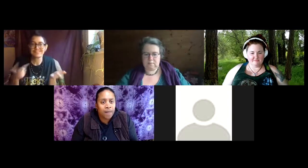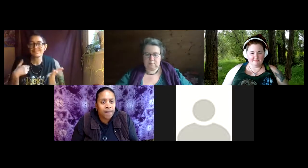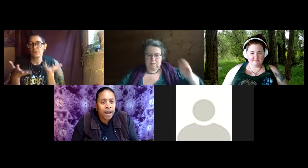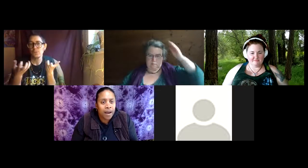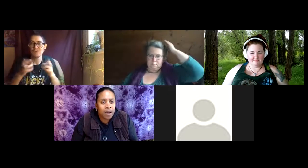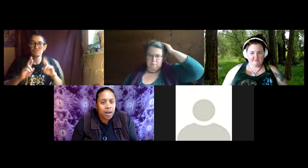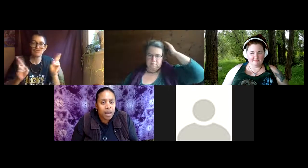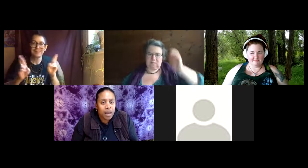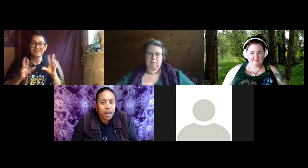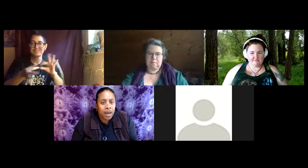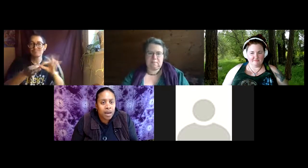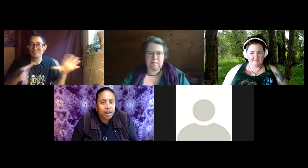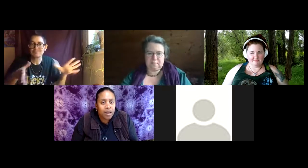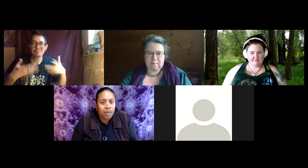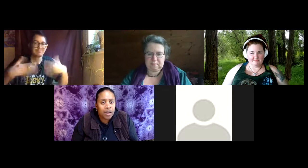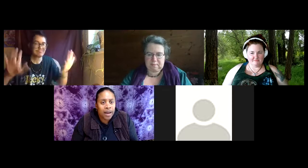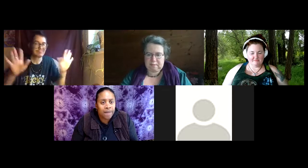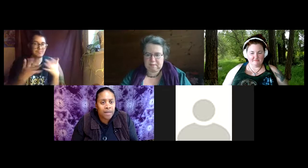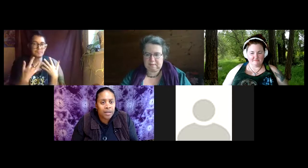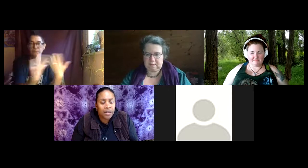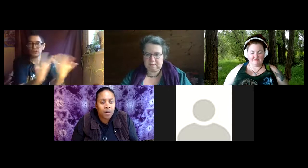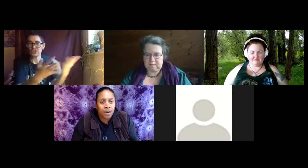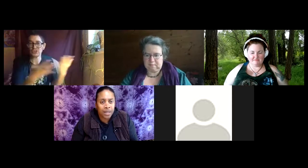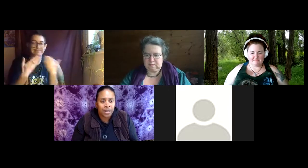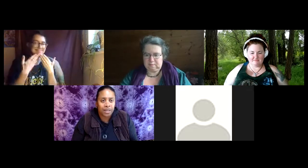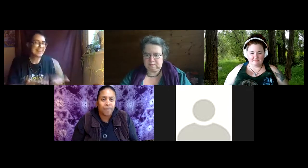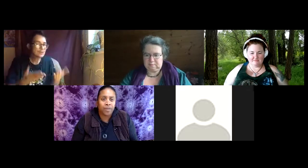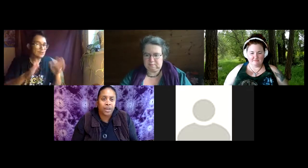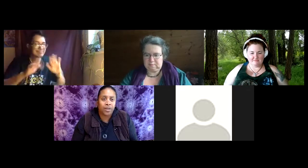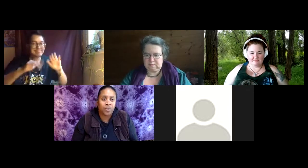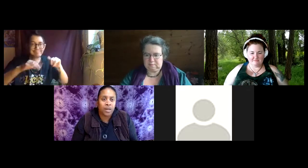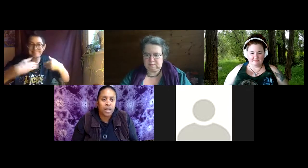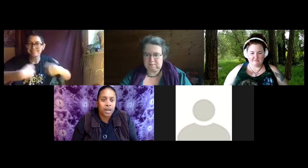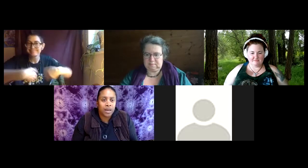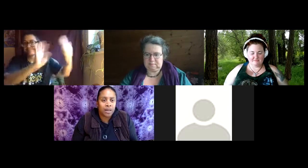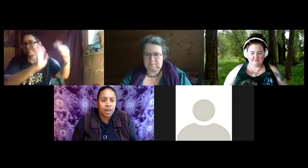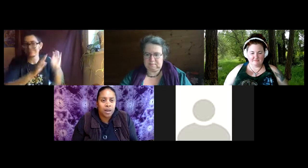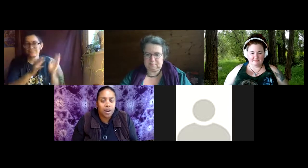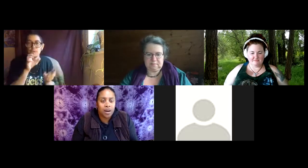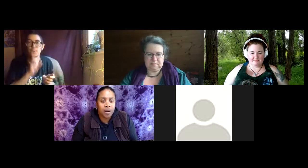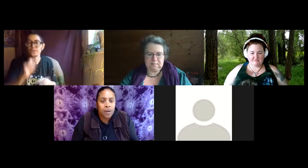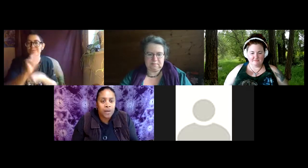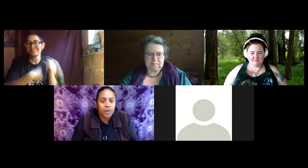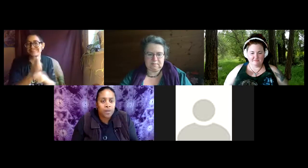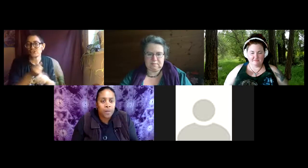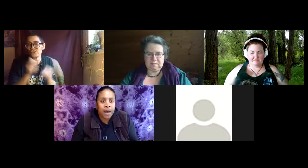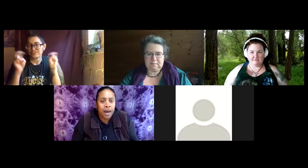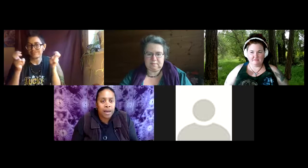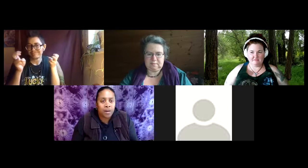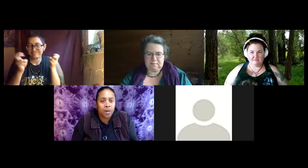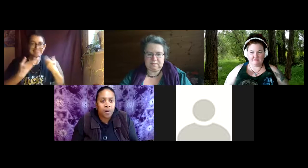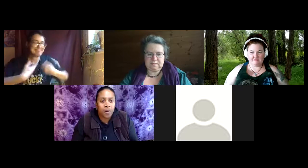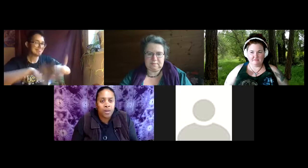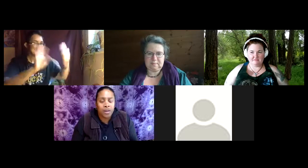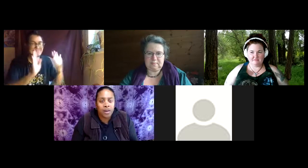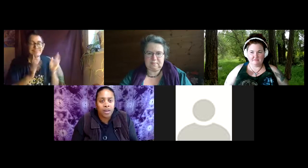small fire, and I want to have things, you know, ready, things that I'm ready to release, you know, kiss them goodbye, you